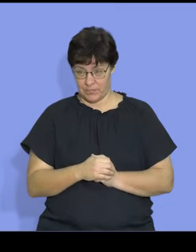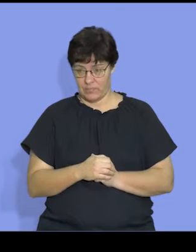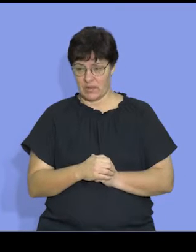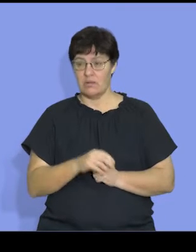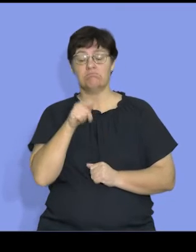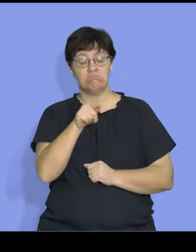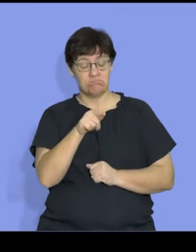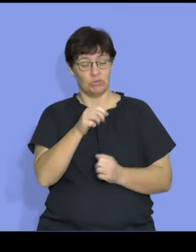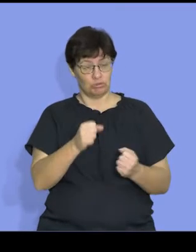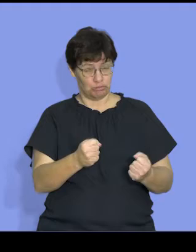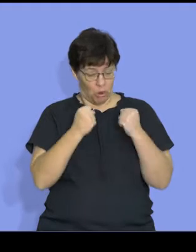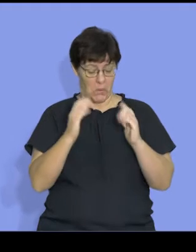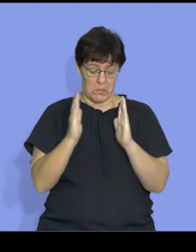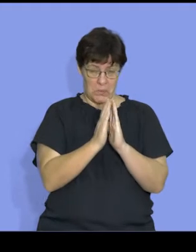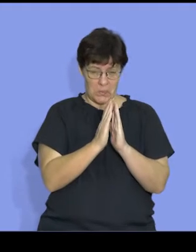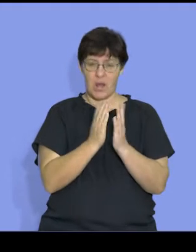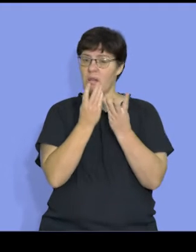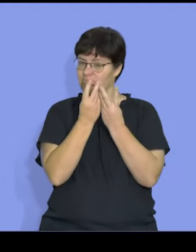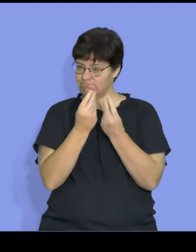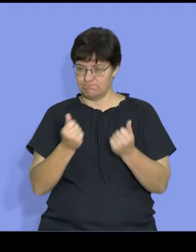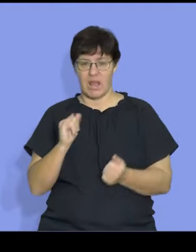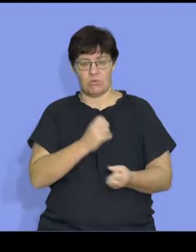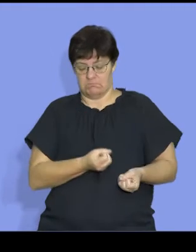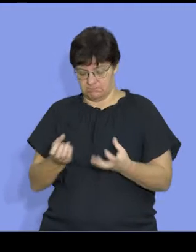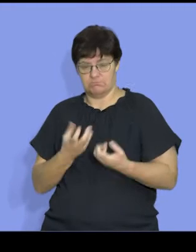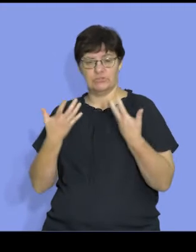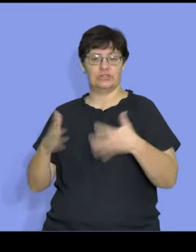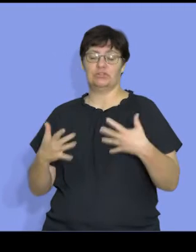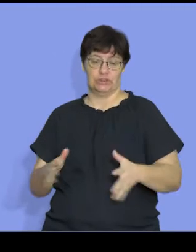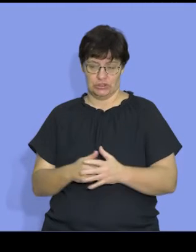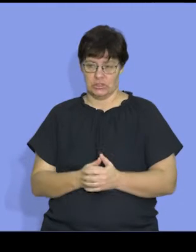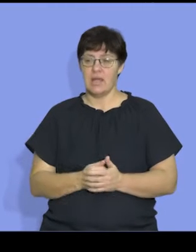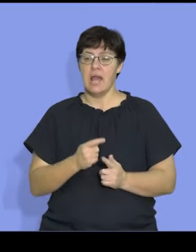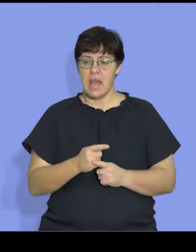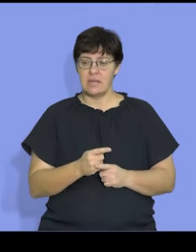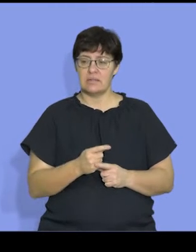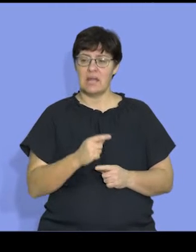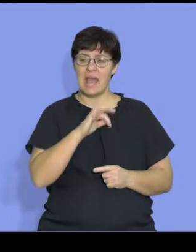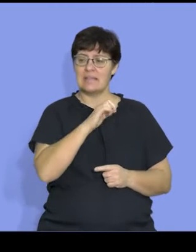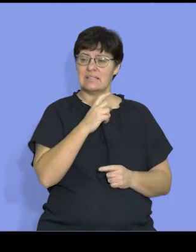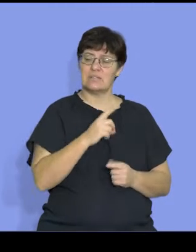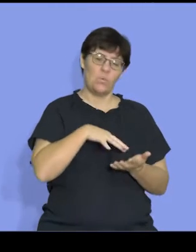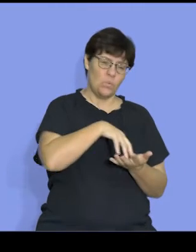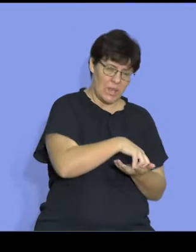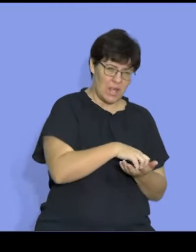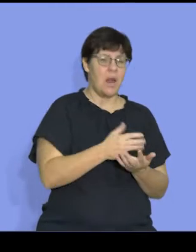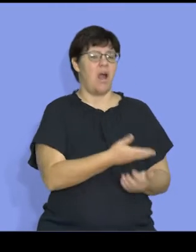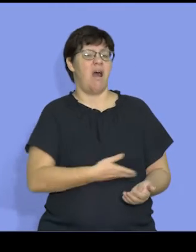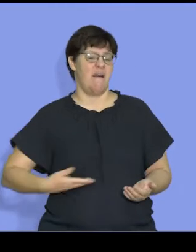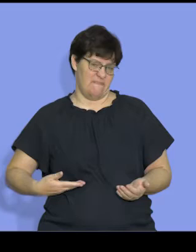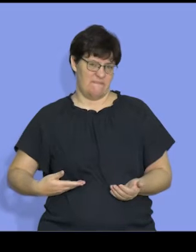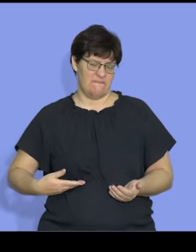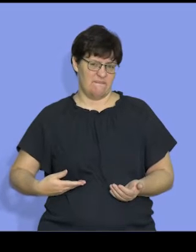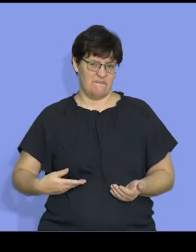they ionize completely, while weak acids, they ionize partially. So that's how we classify acids with